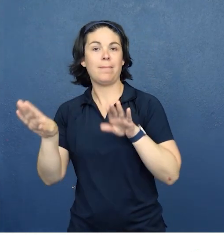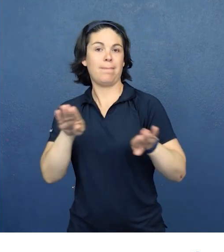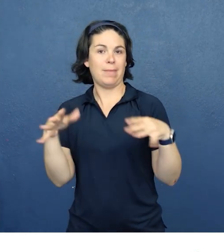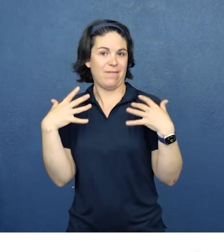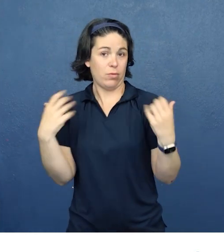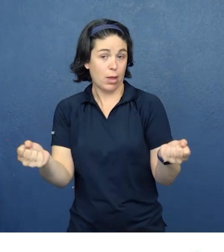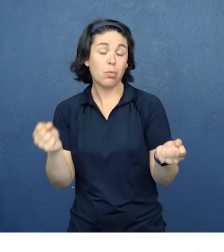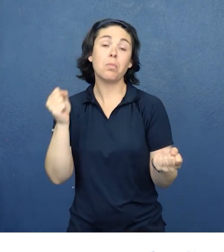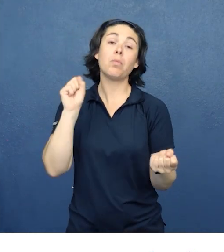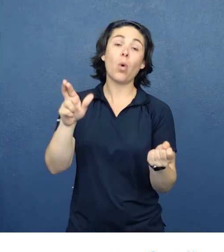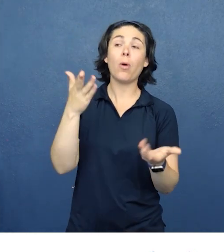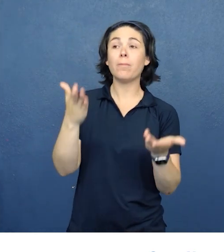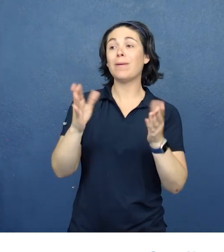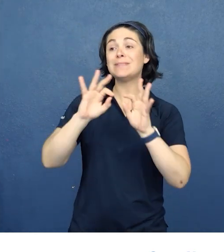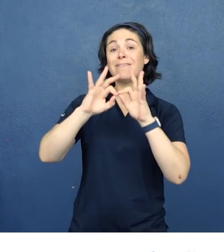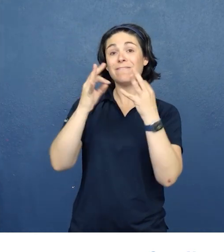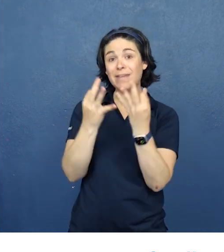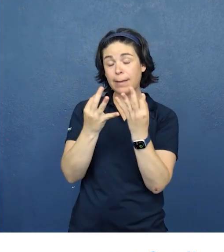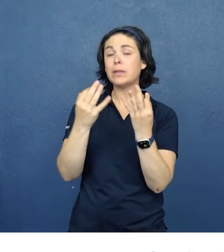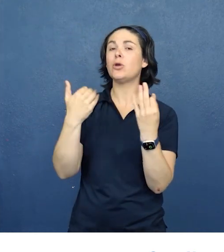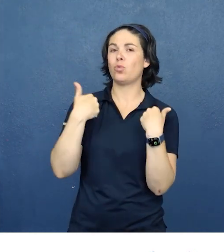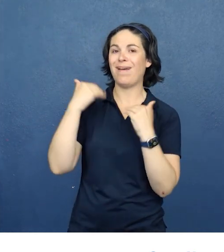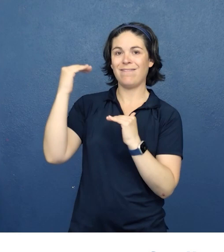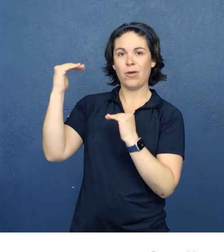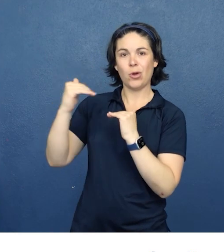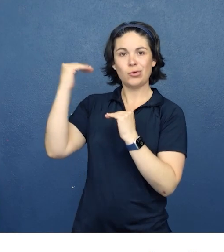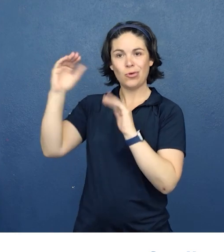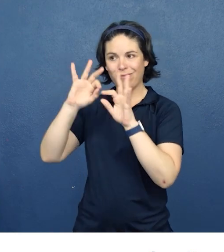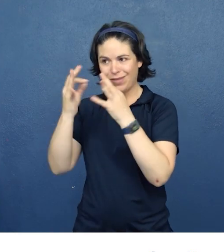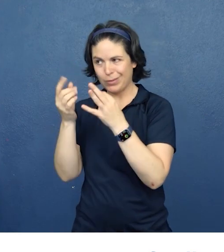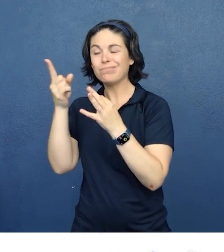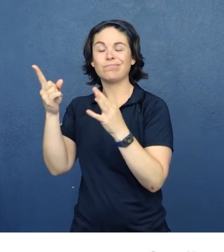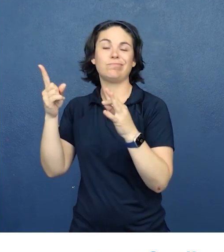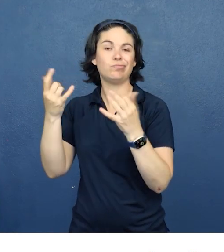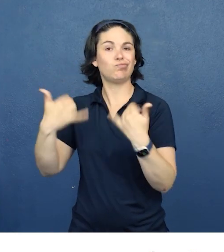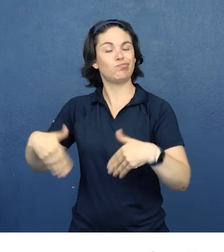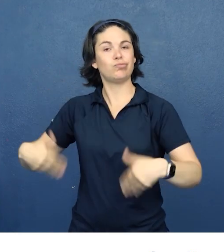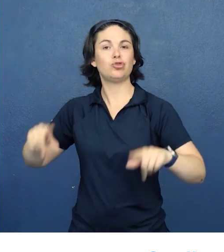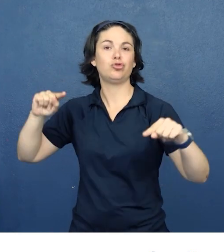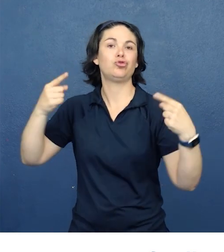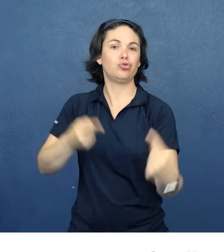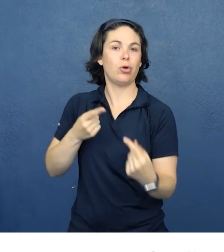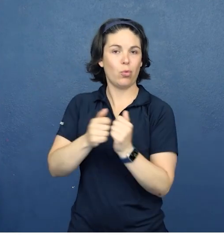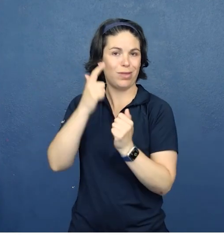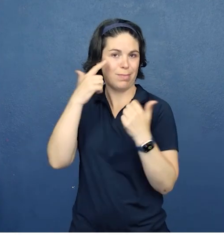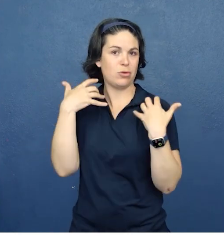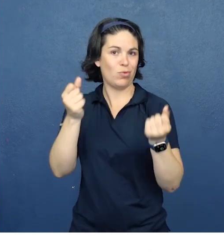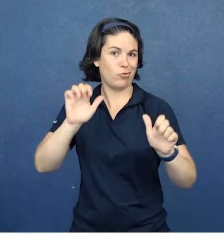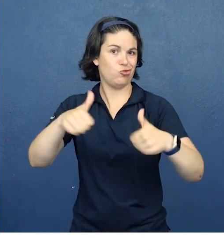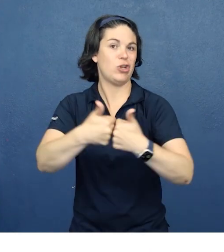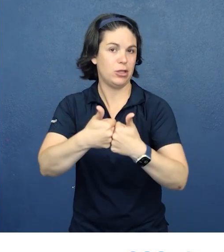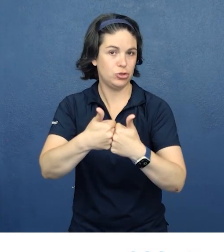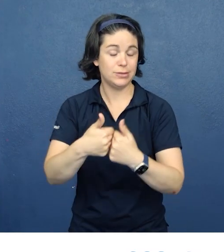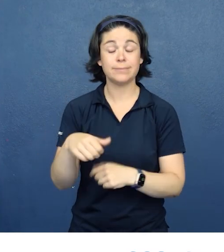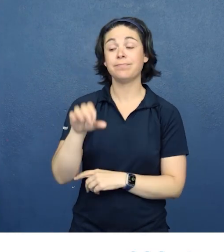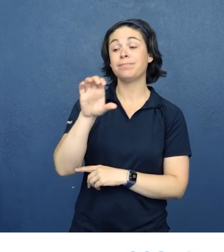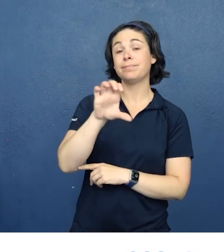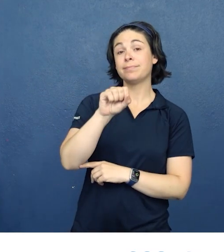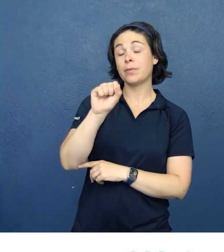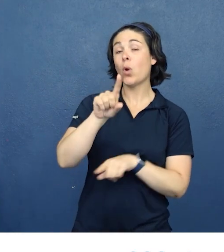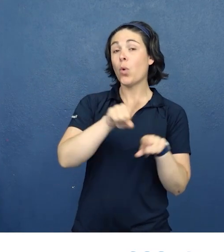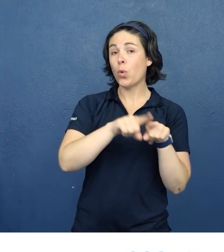system, or are a family member of an adult who has had a mental health challenge. CSS